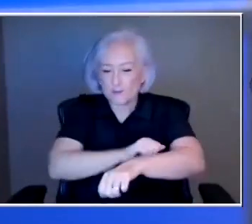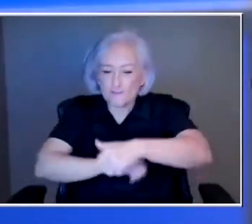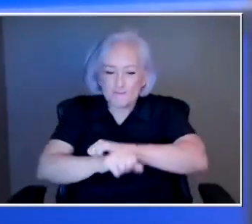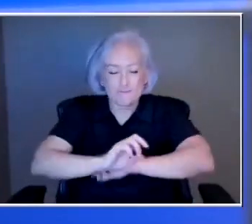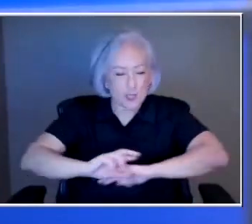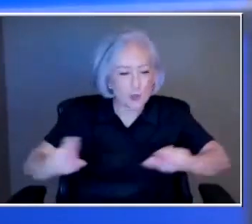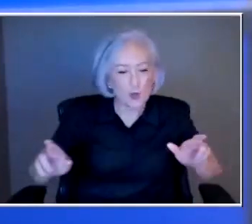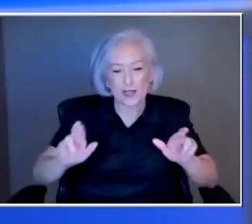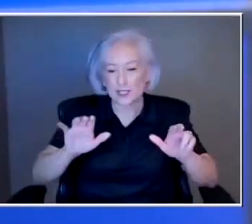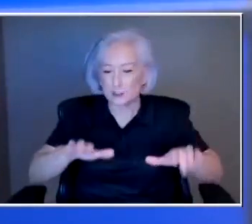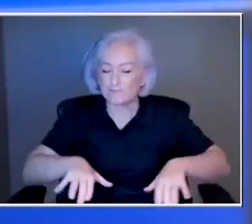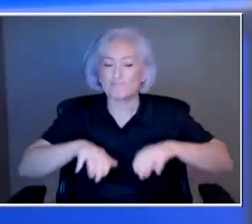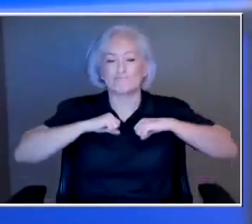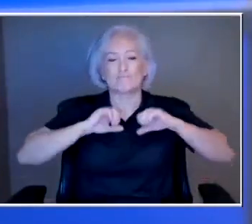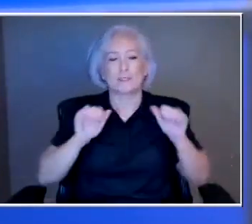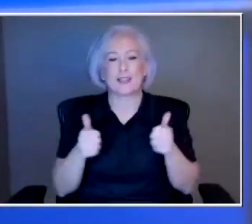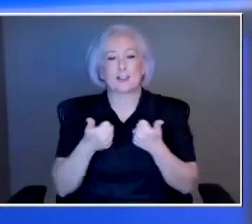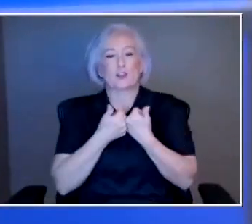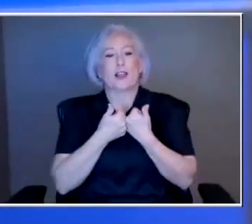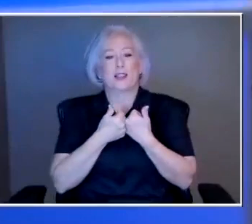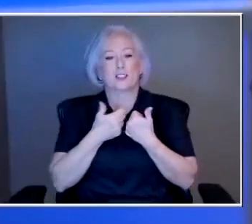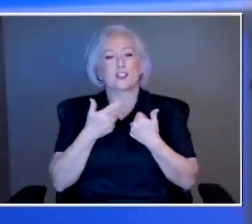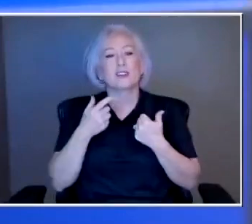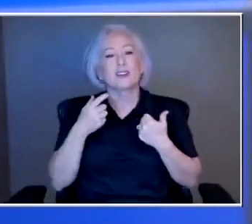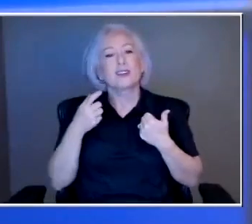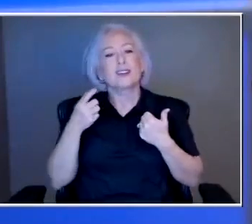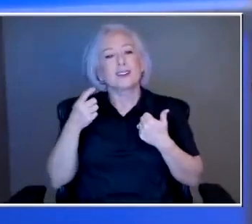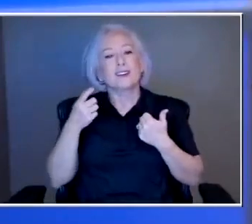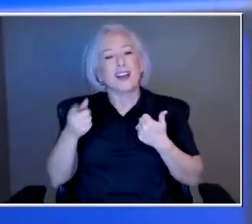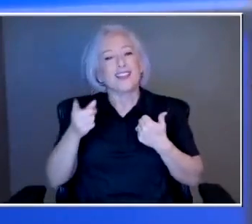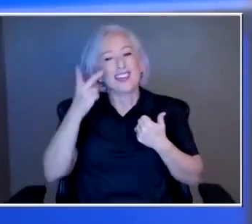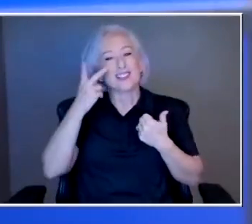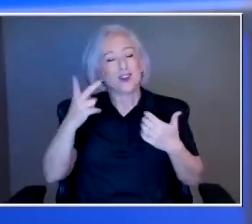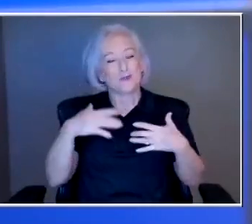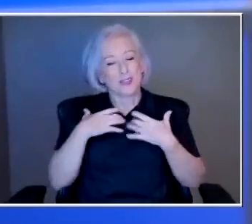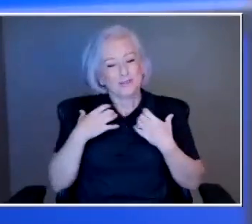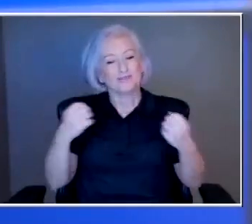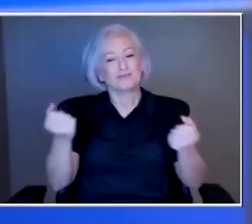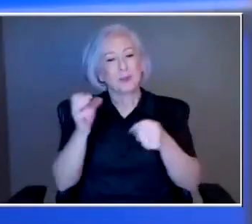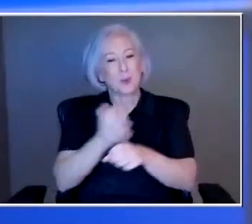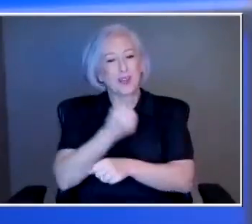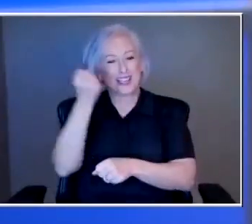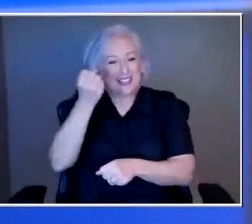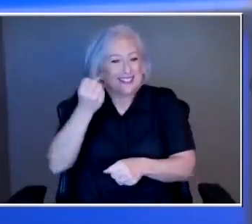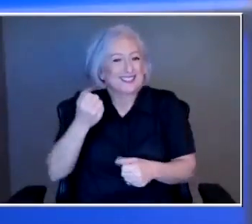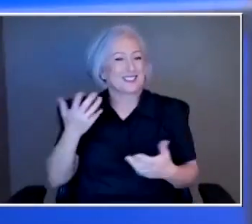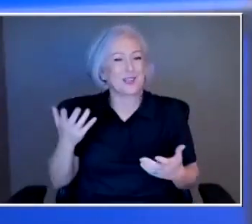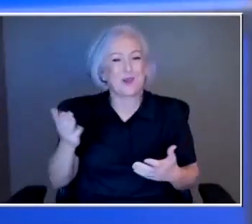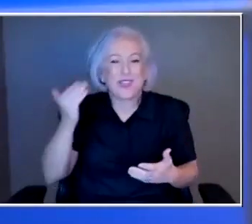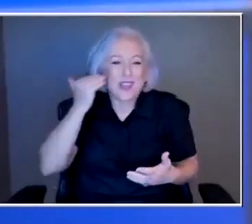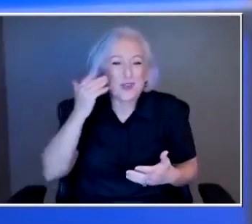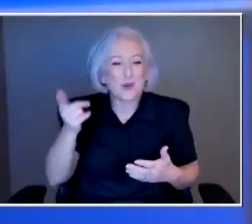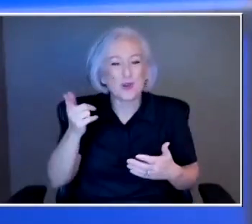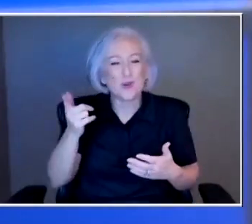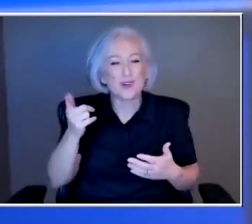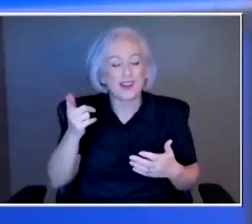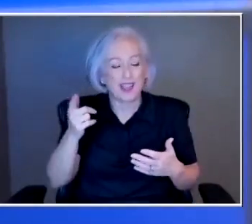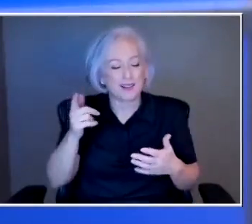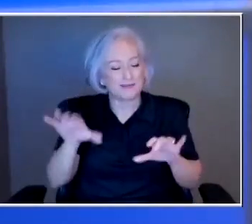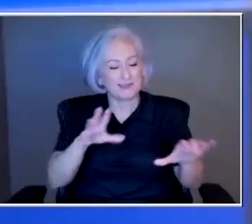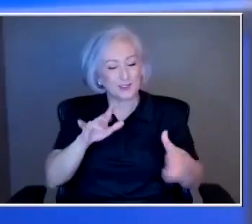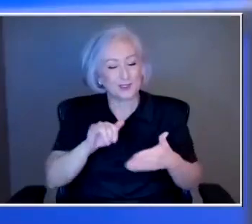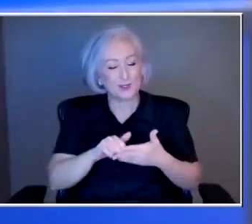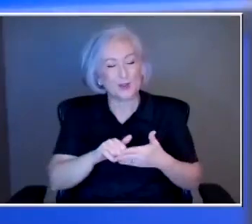if any one of their spouses or children, they know that you can fight and you can get through it and you're going to win it. So it gave